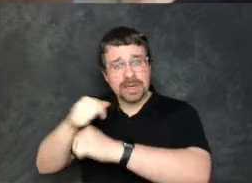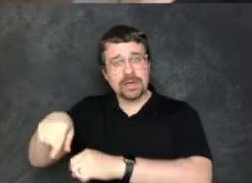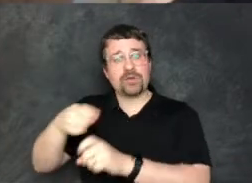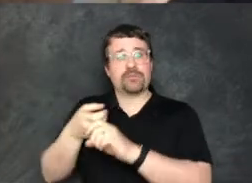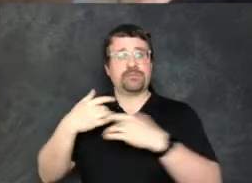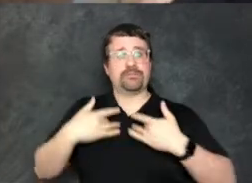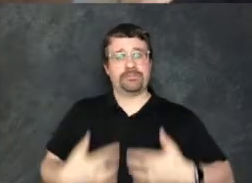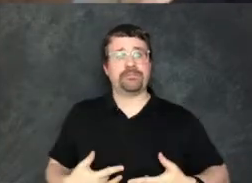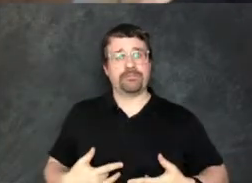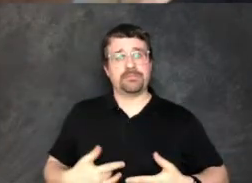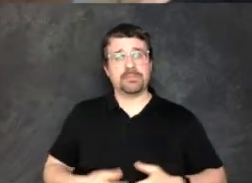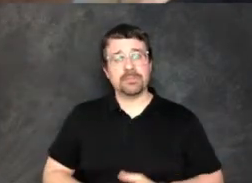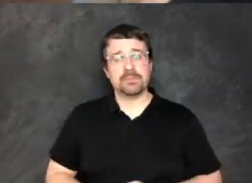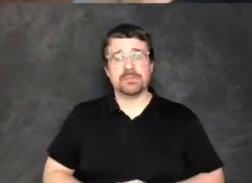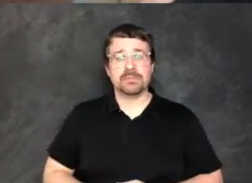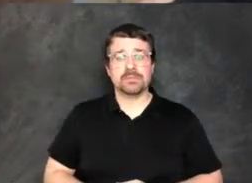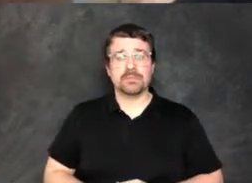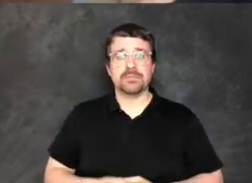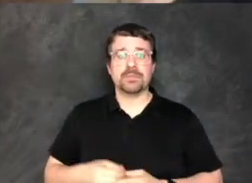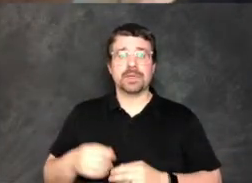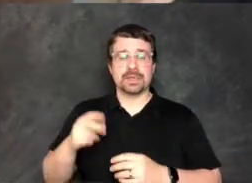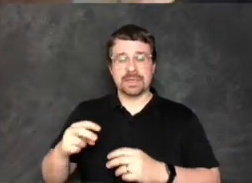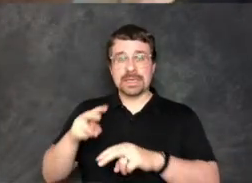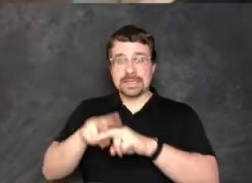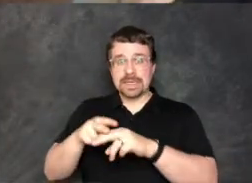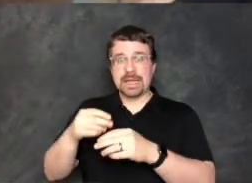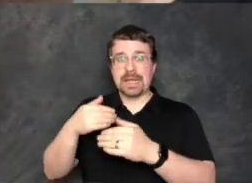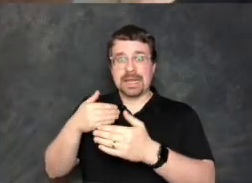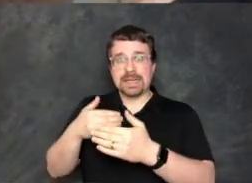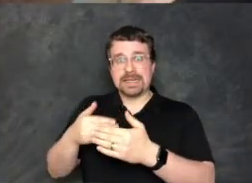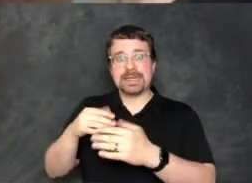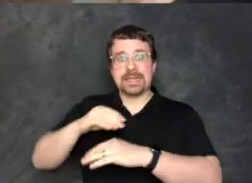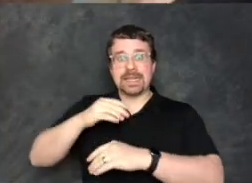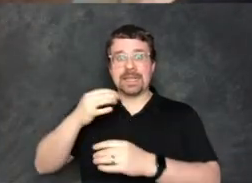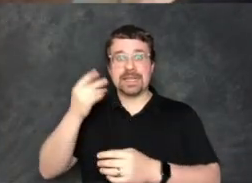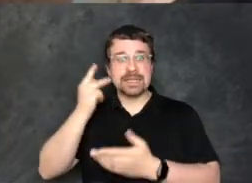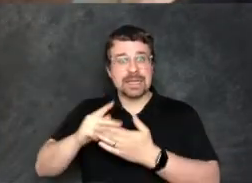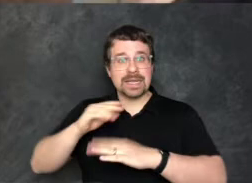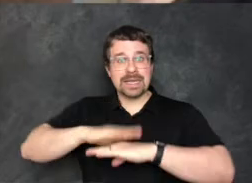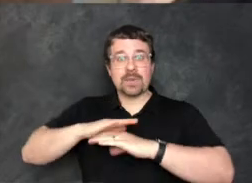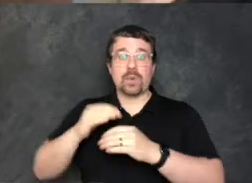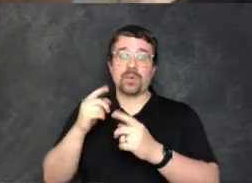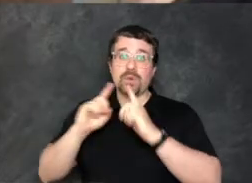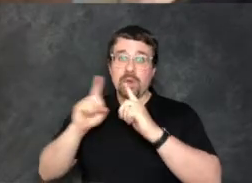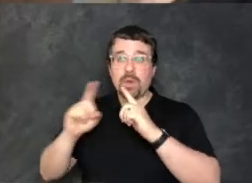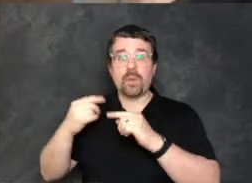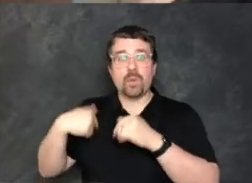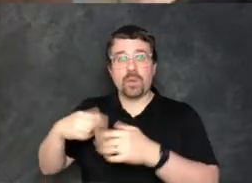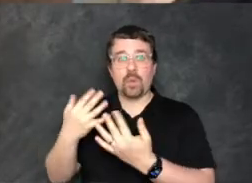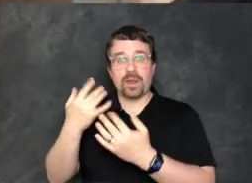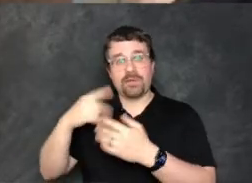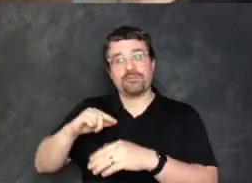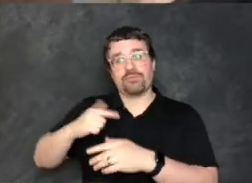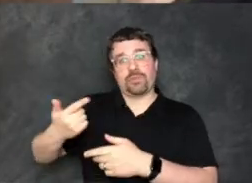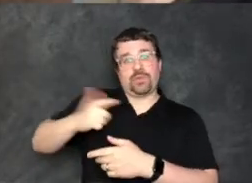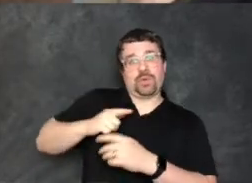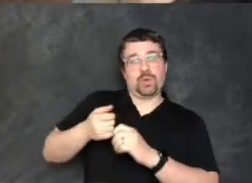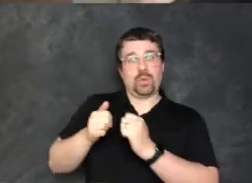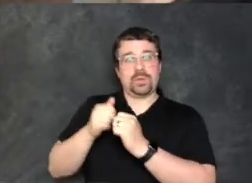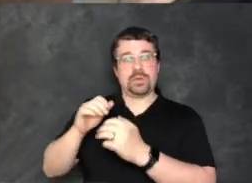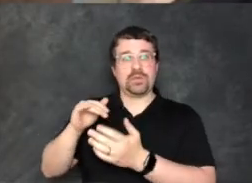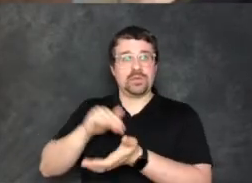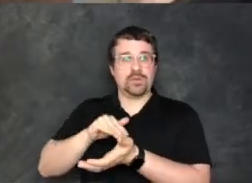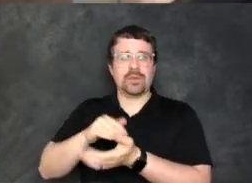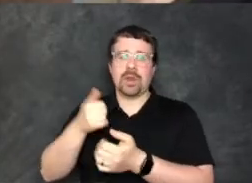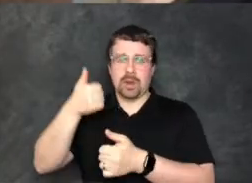comfort her and protect her from despair. They sat behind the reception desk and talked while we waited for our turn with